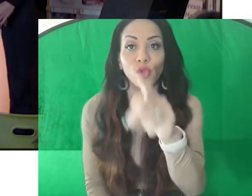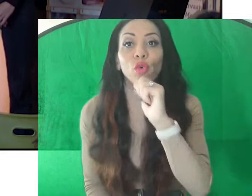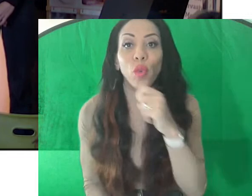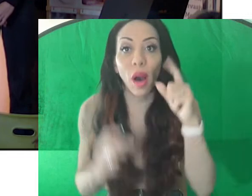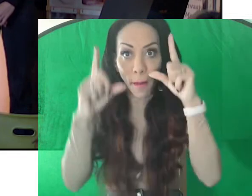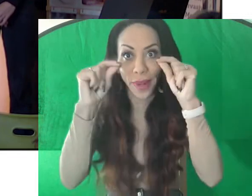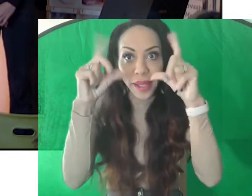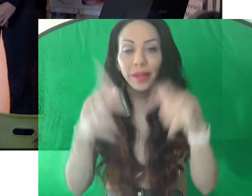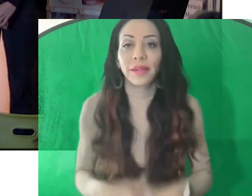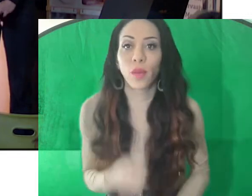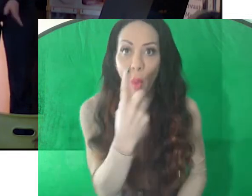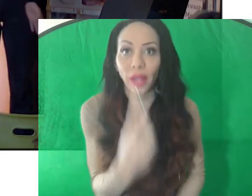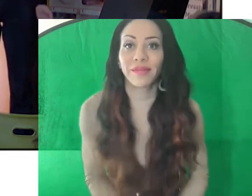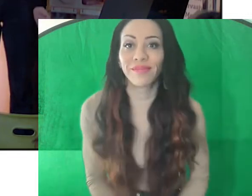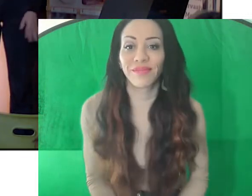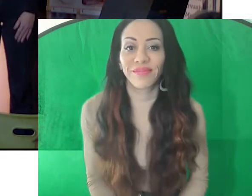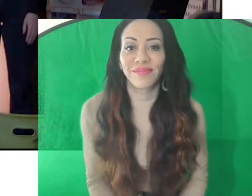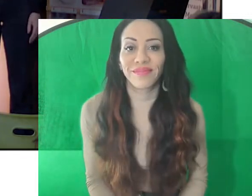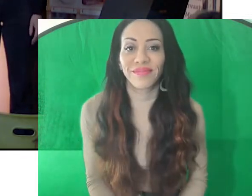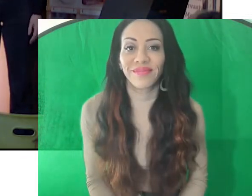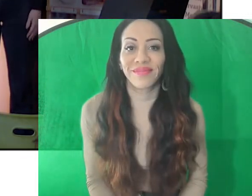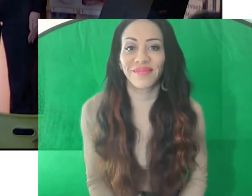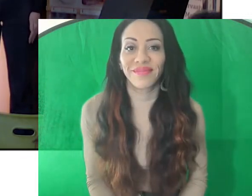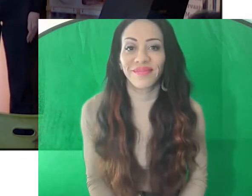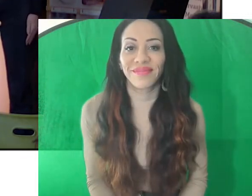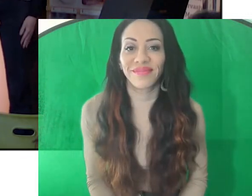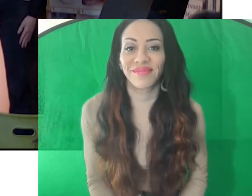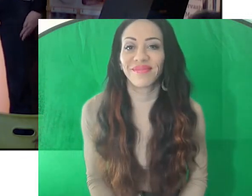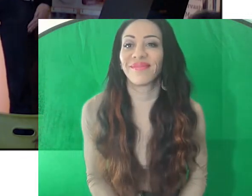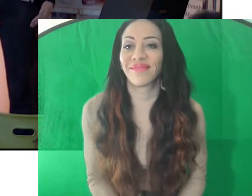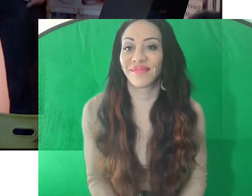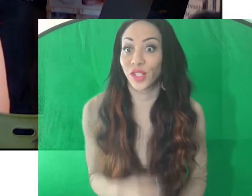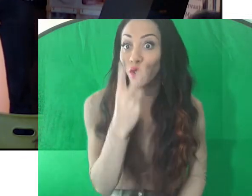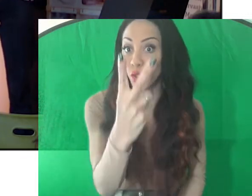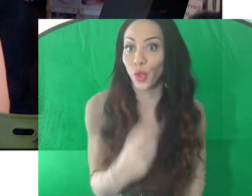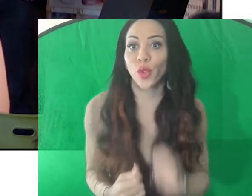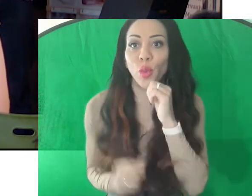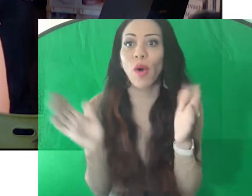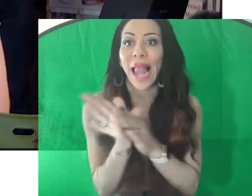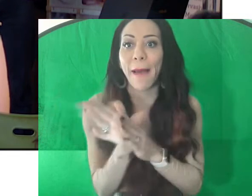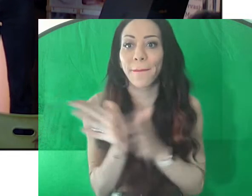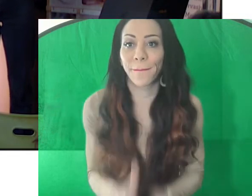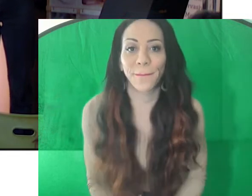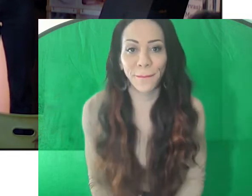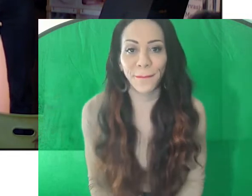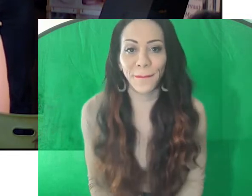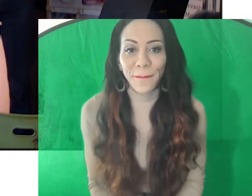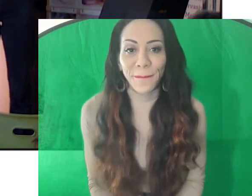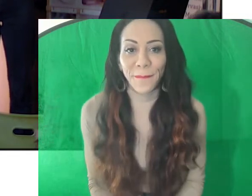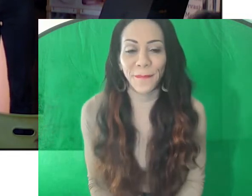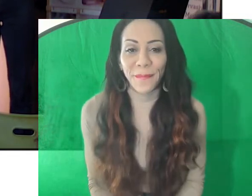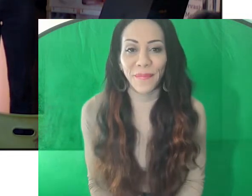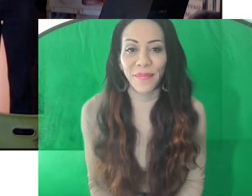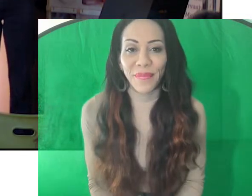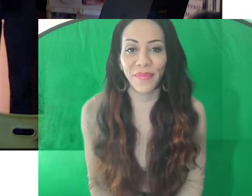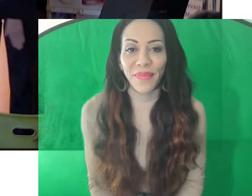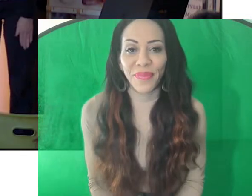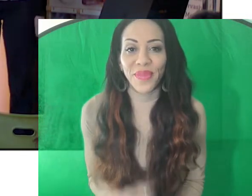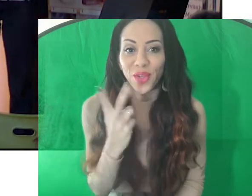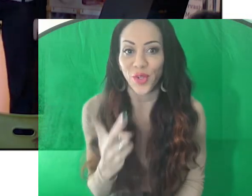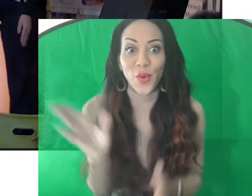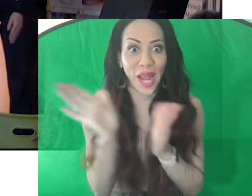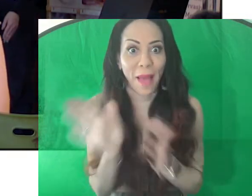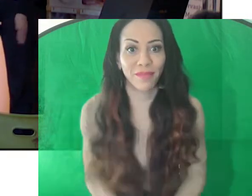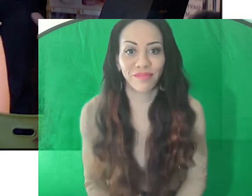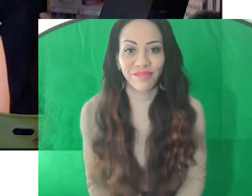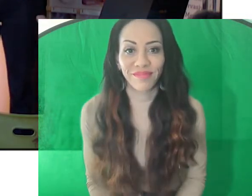so 1. Brilliant. Okay, we're going to say 2, and you're going to clap. Yeah, or do a version of a clap. 2. Great.